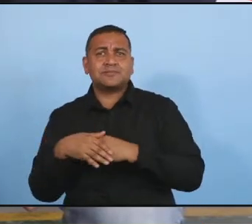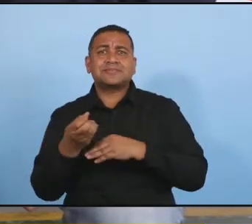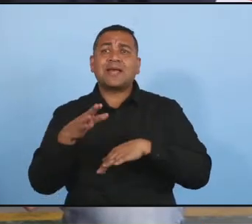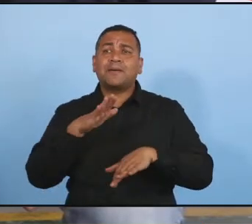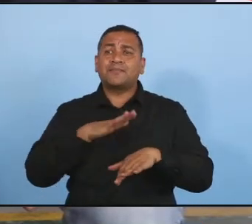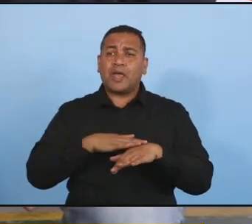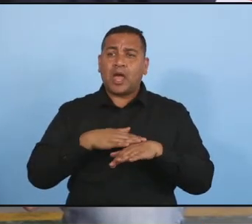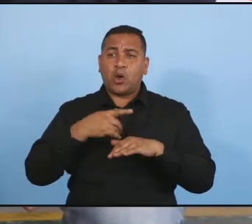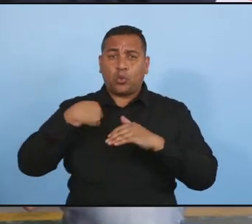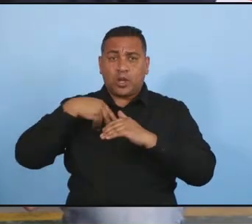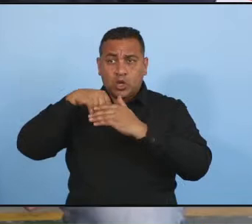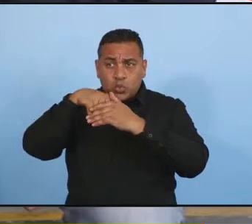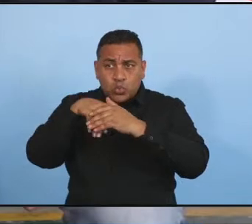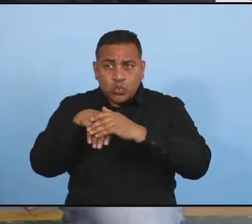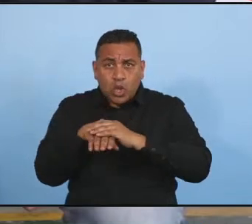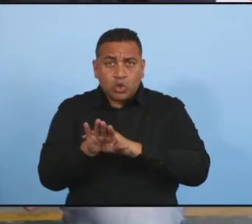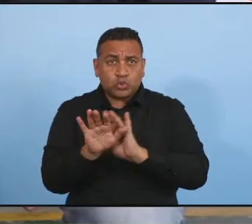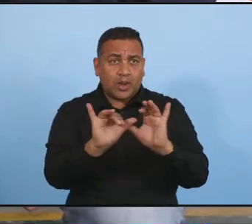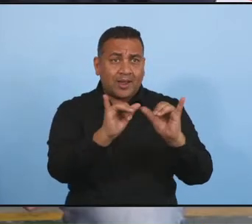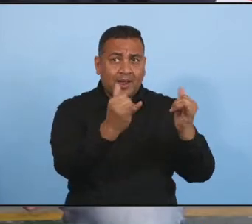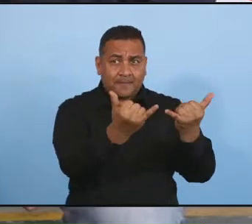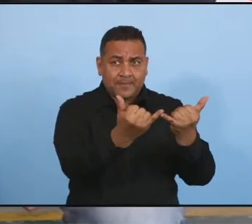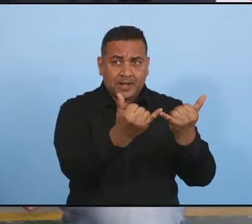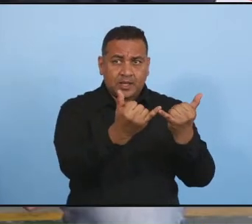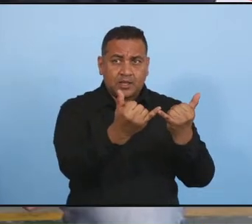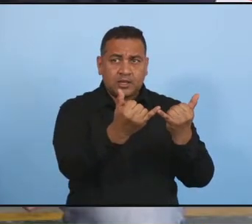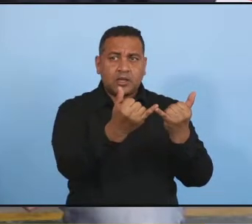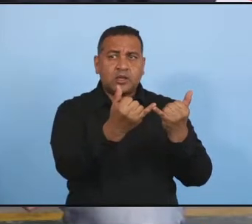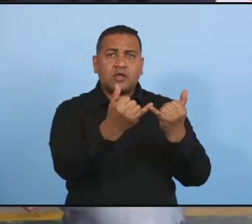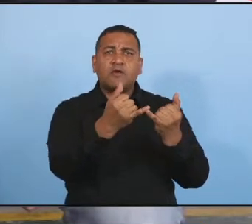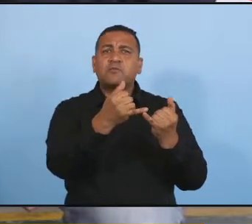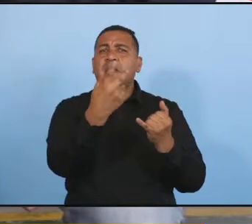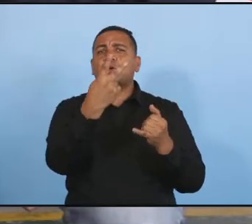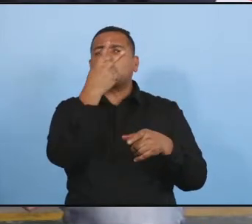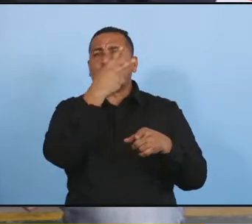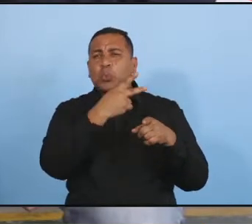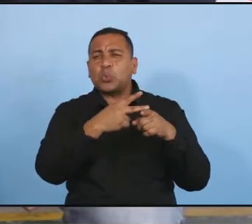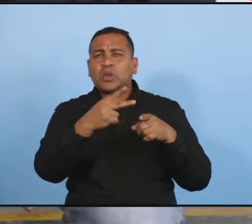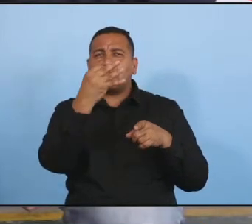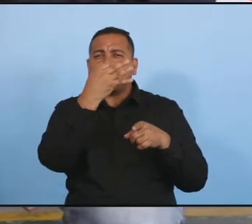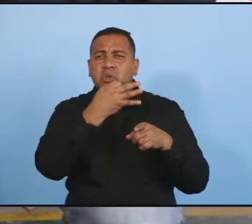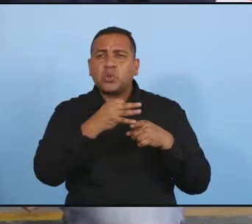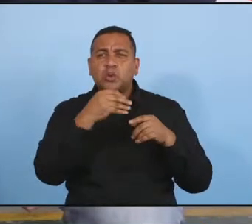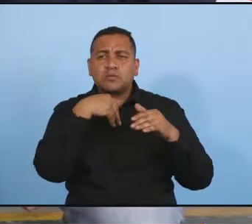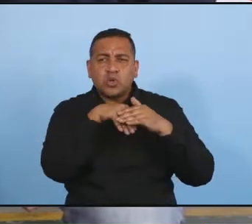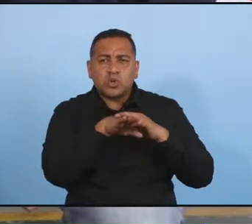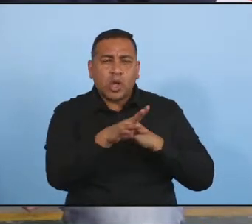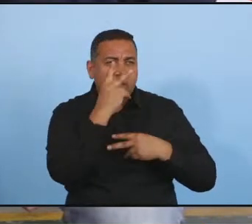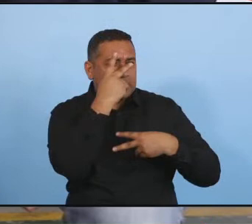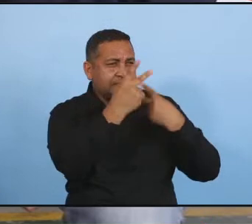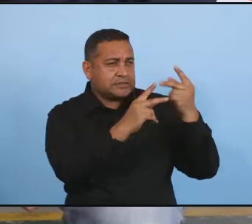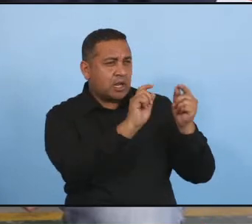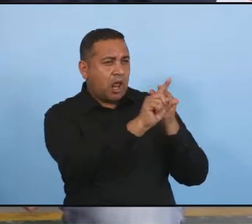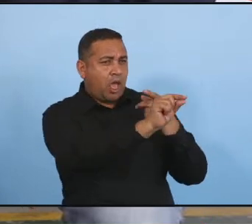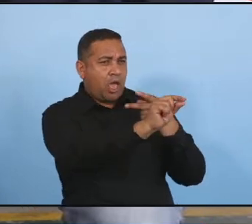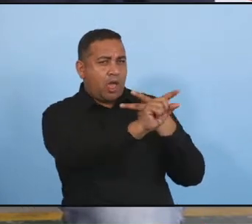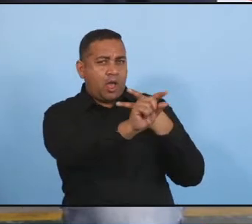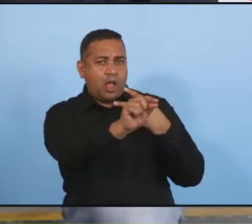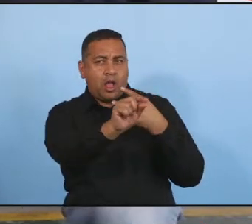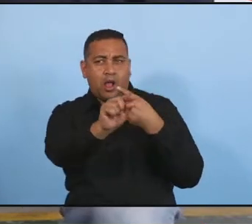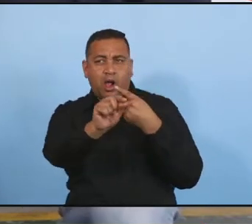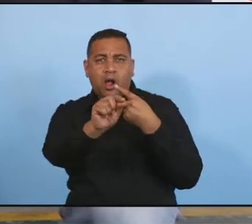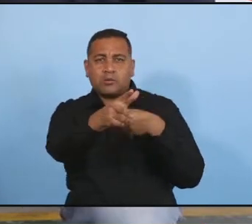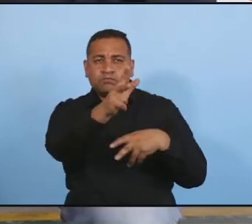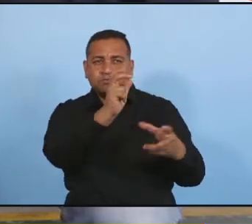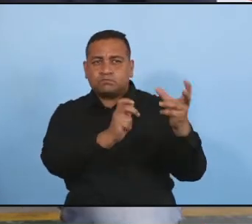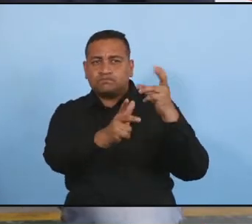in industry for a couple of weeks so that I can check what the industry doing and go implement so that we can